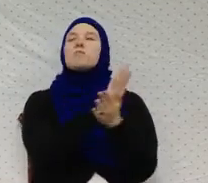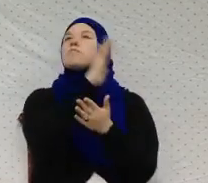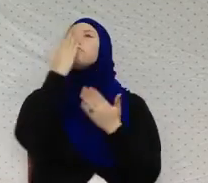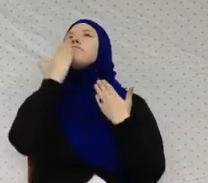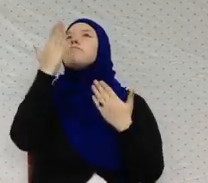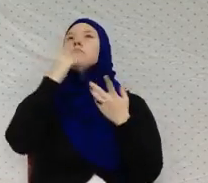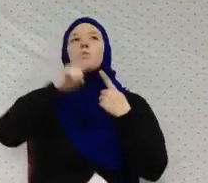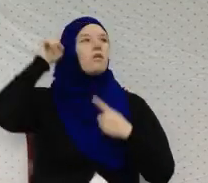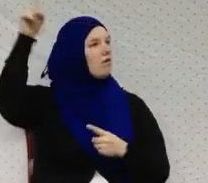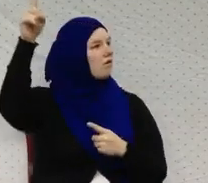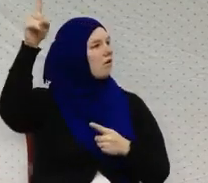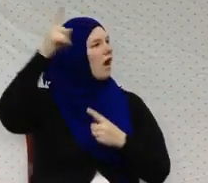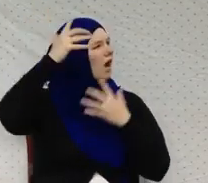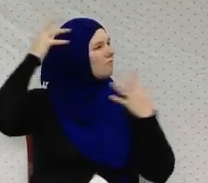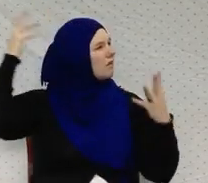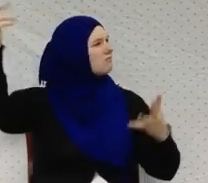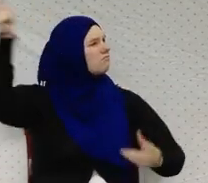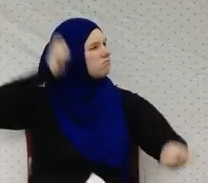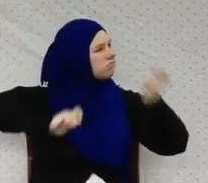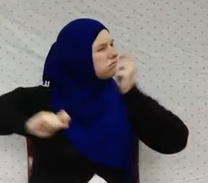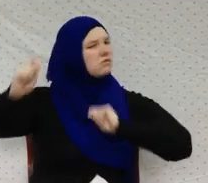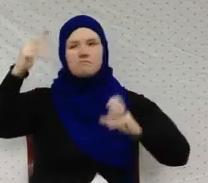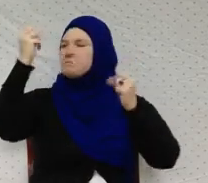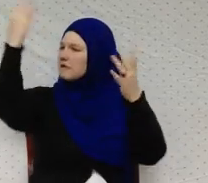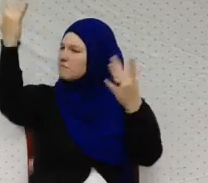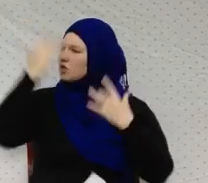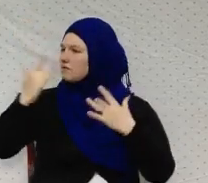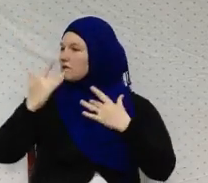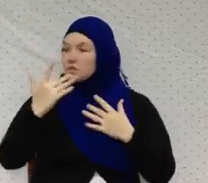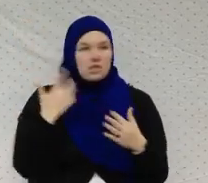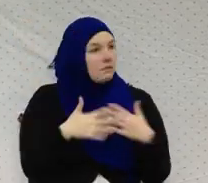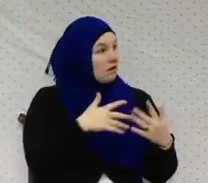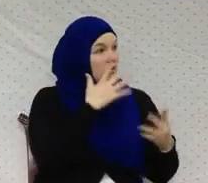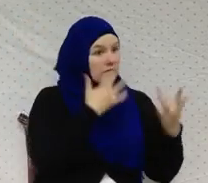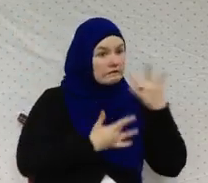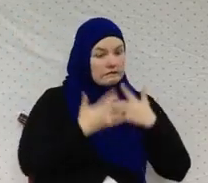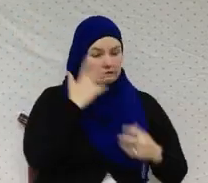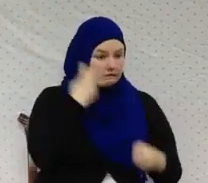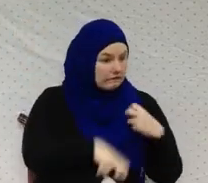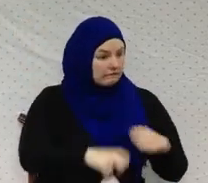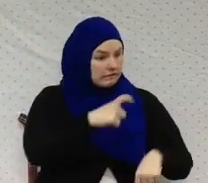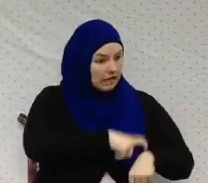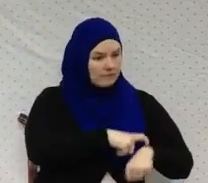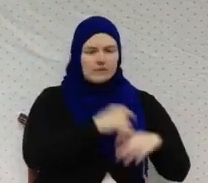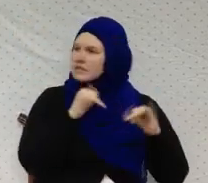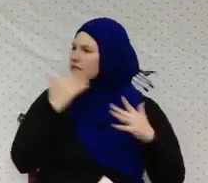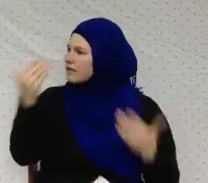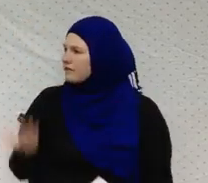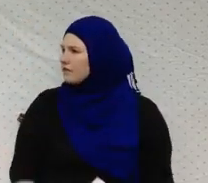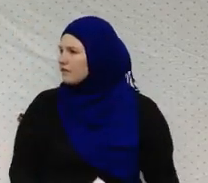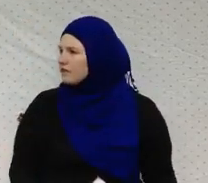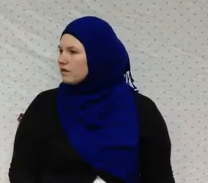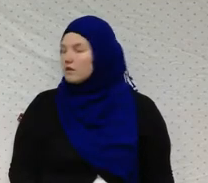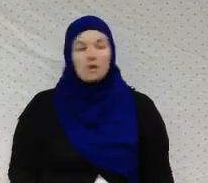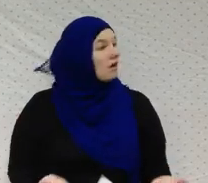for the praise of Allah and how much He has been merciful to him. And then he